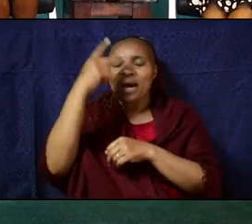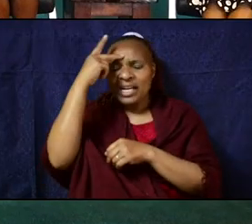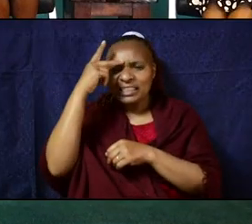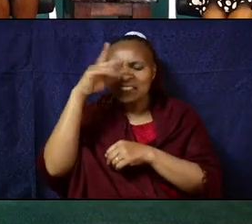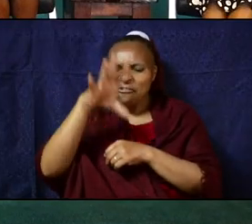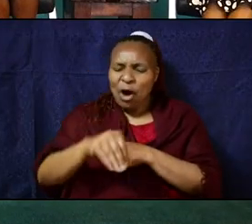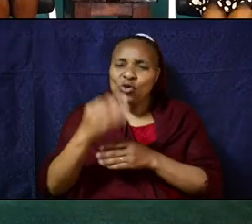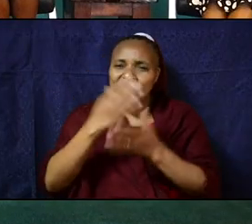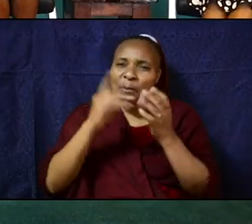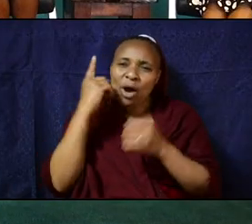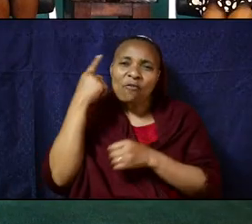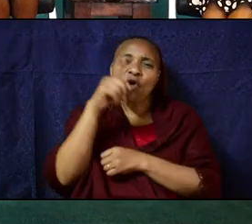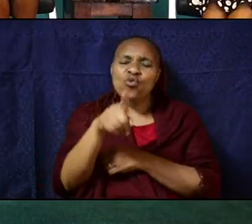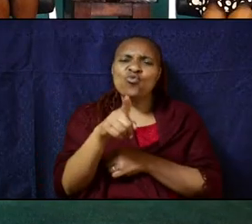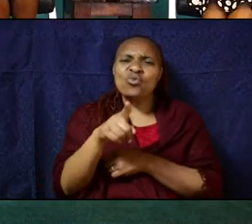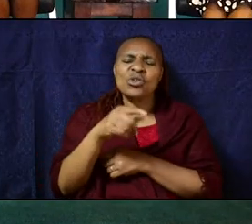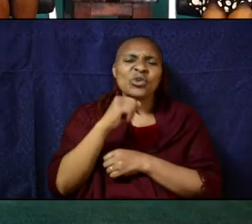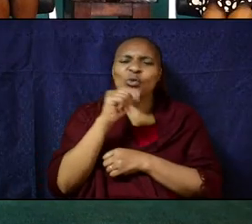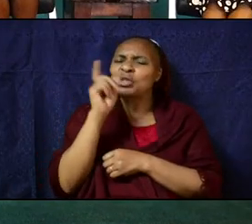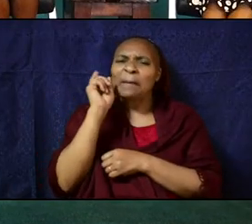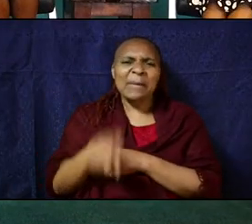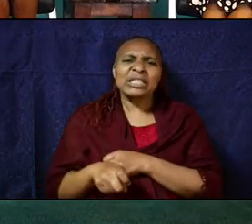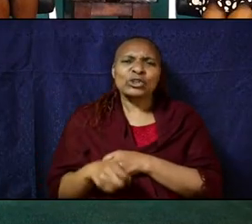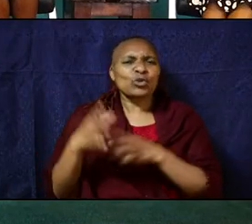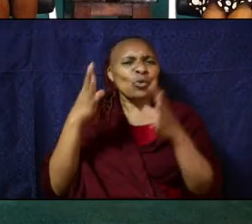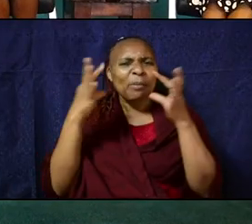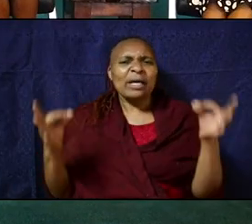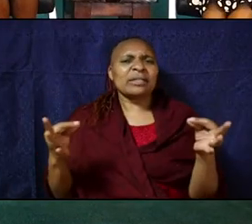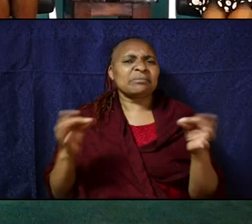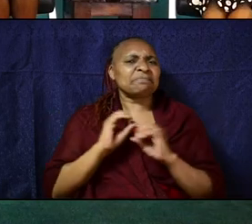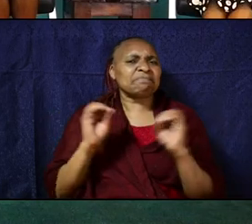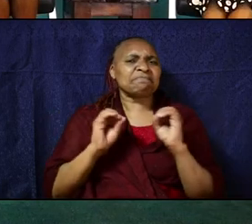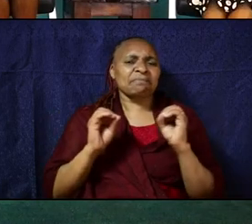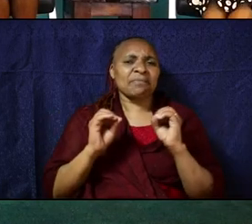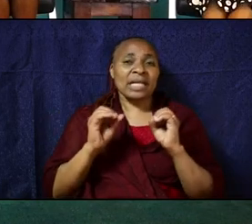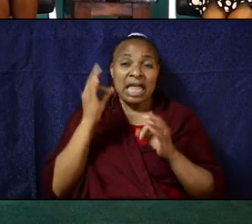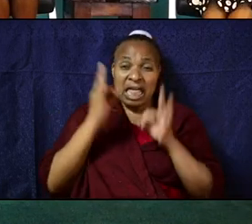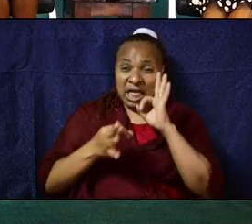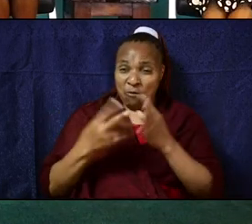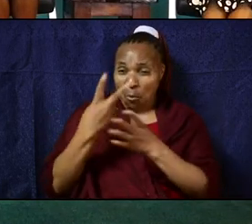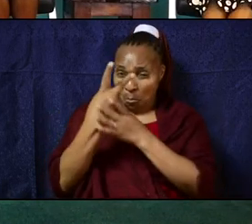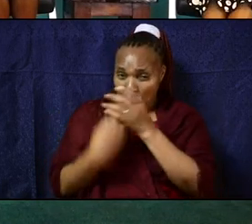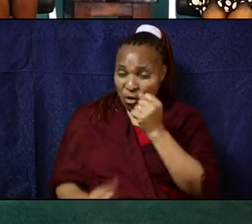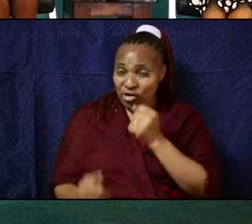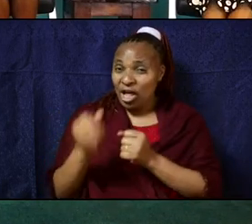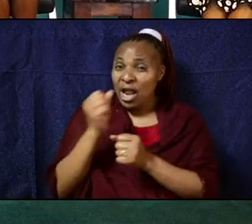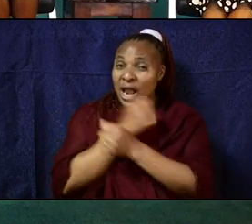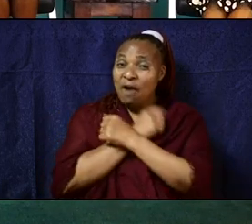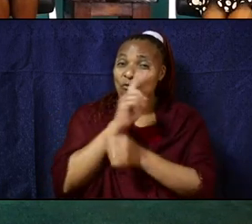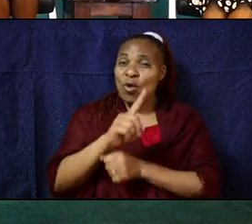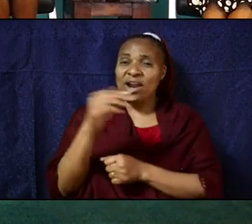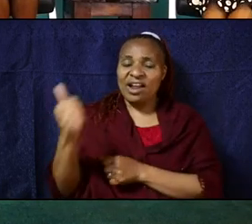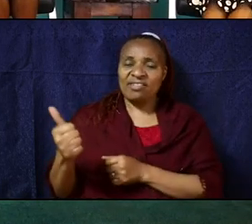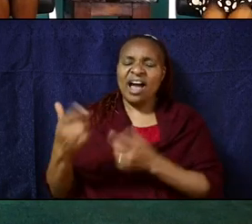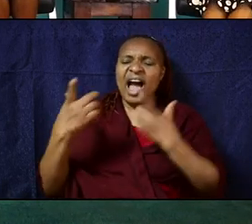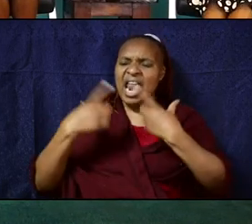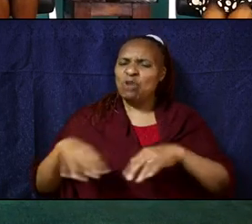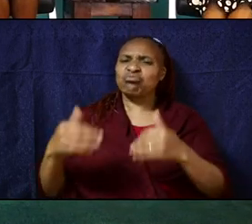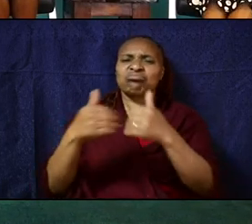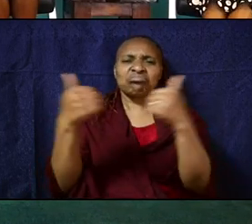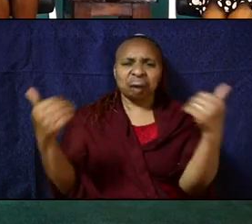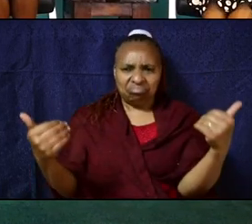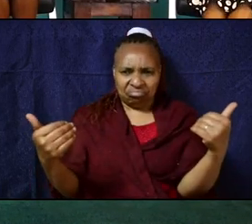for you, it wasn't a must you marry them. If you both did not love each other, they were actually allowed to just